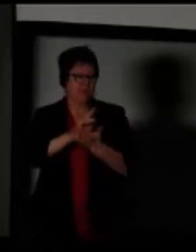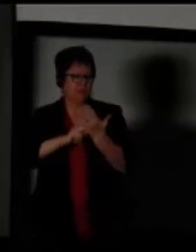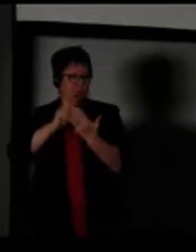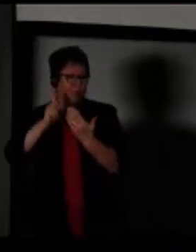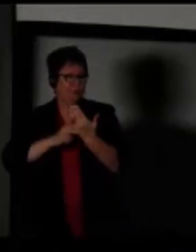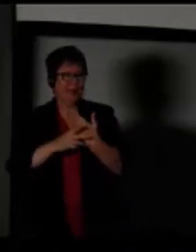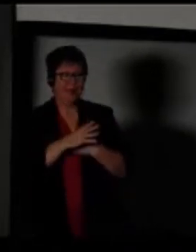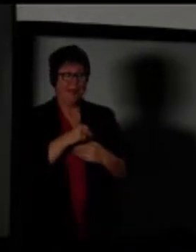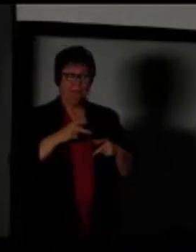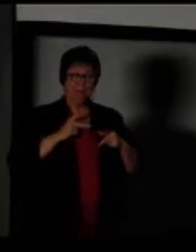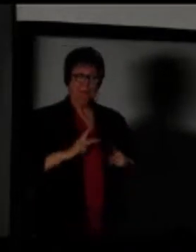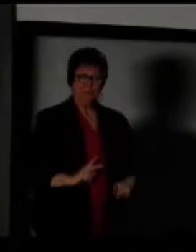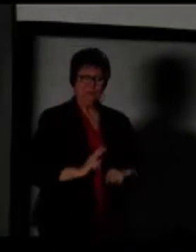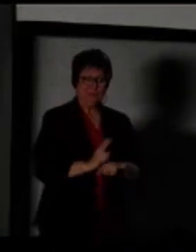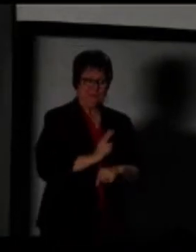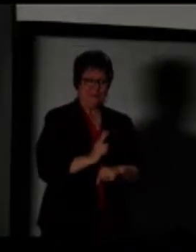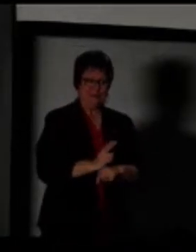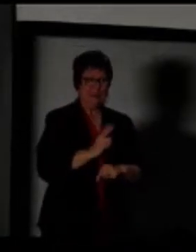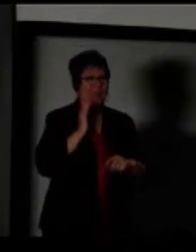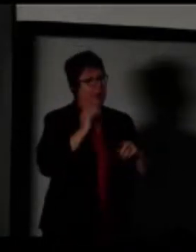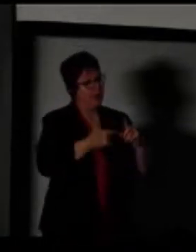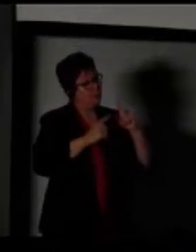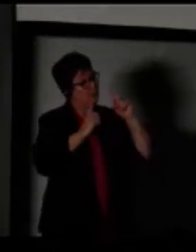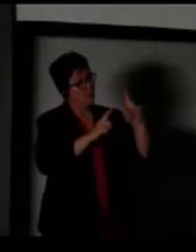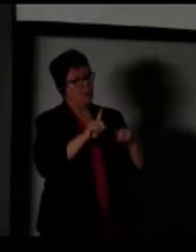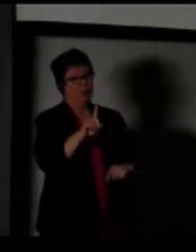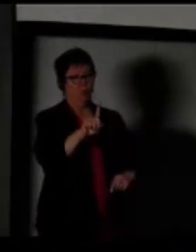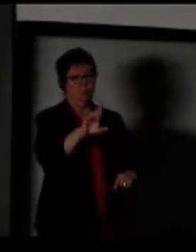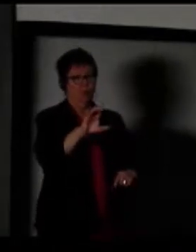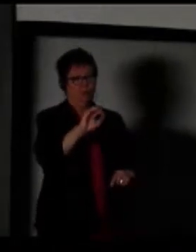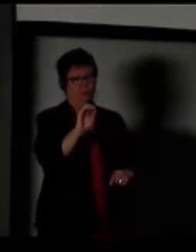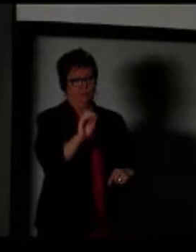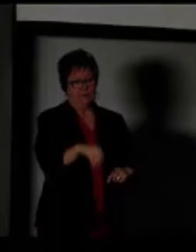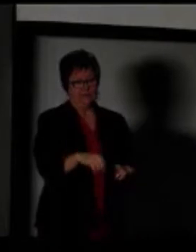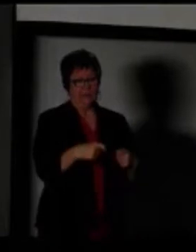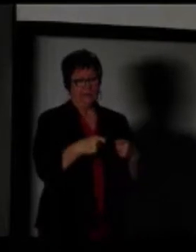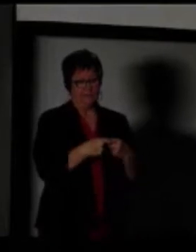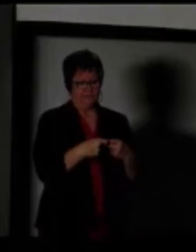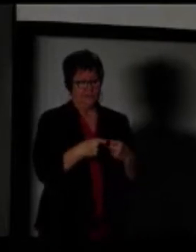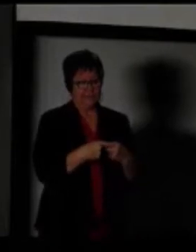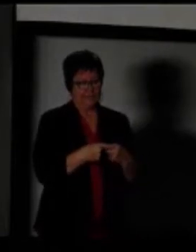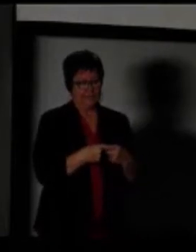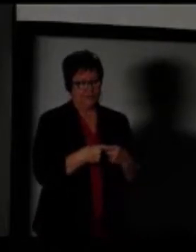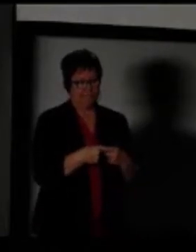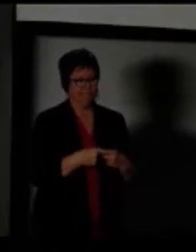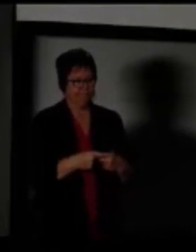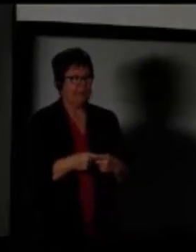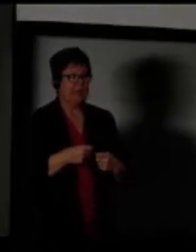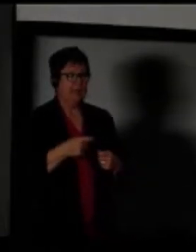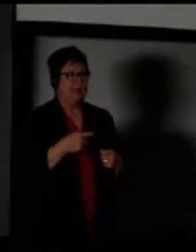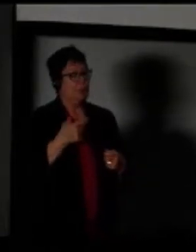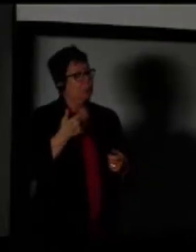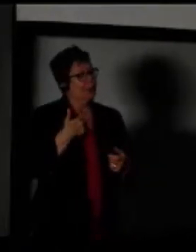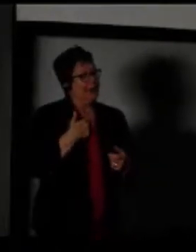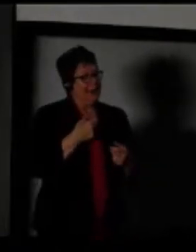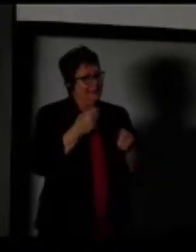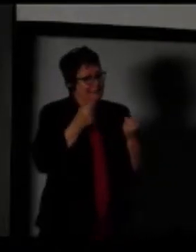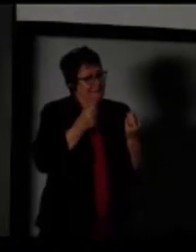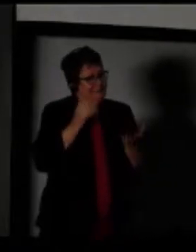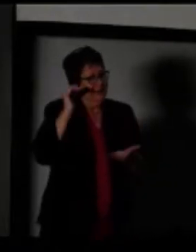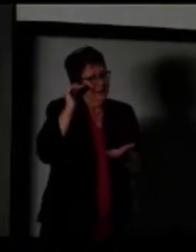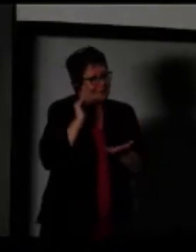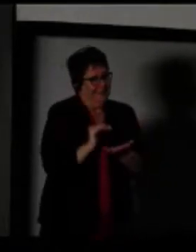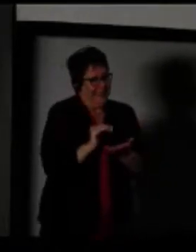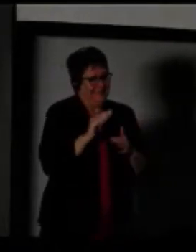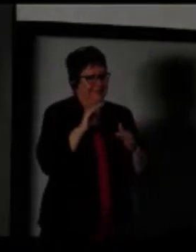use. And our goal is 100% digitization. We have many fewer objects than the natural history